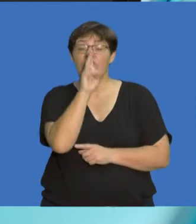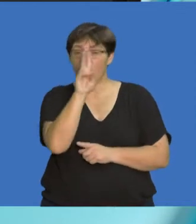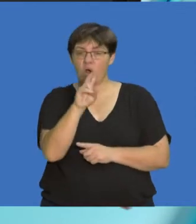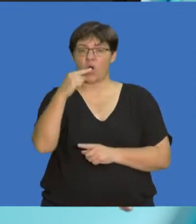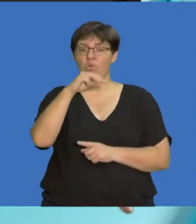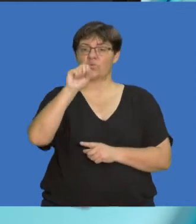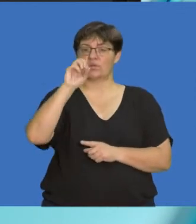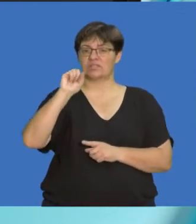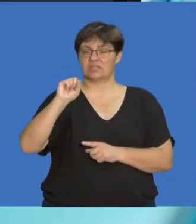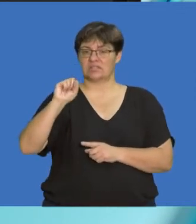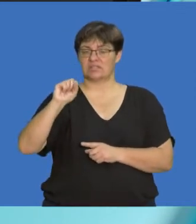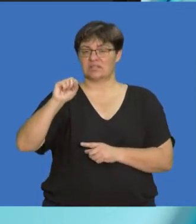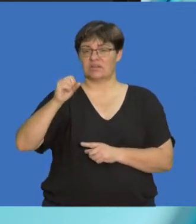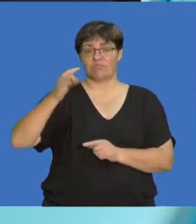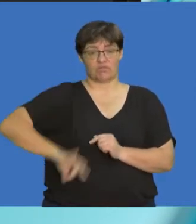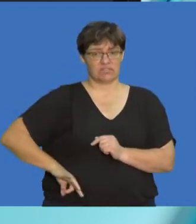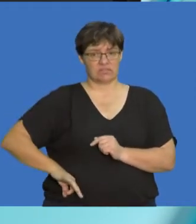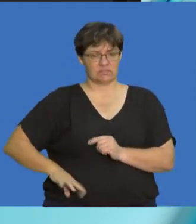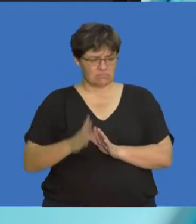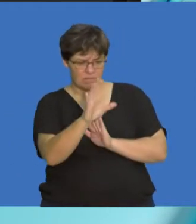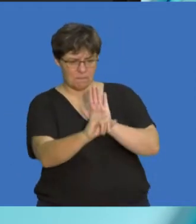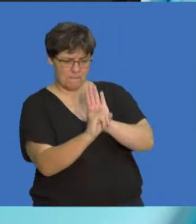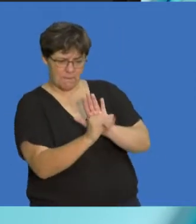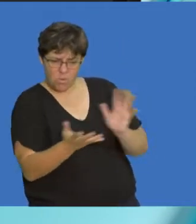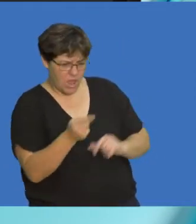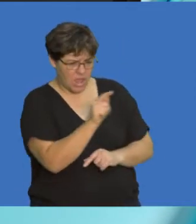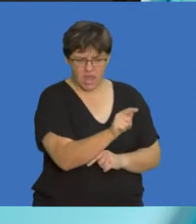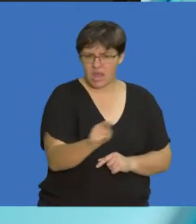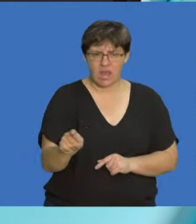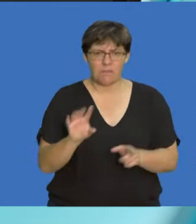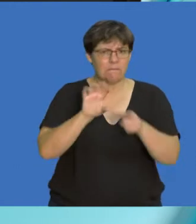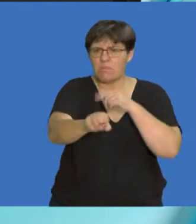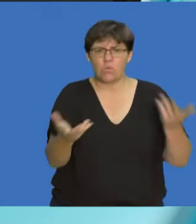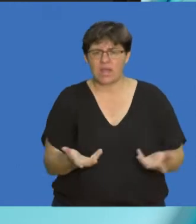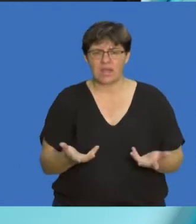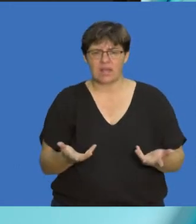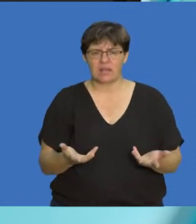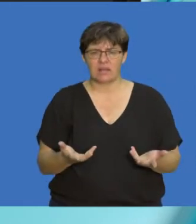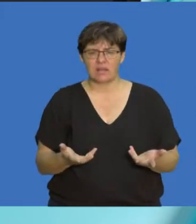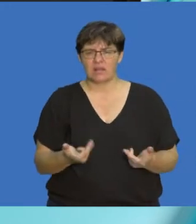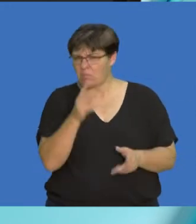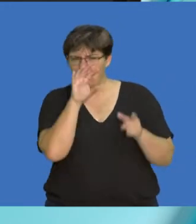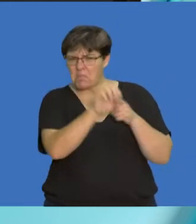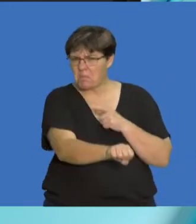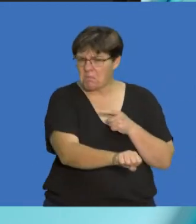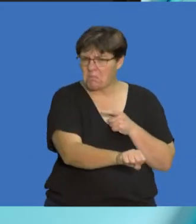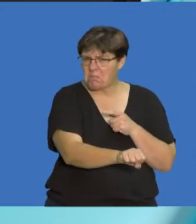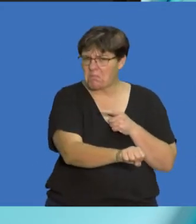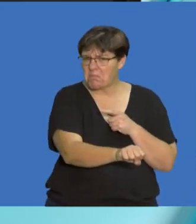profit. Where will I identify it? Where will I find it? Am I going to find it in my